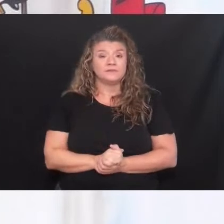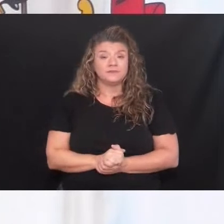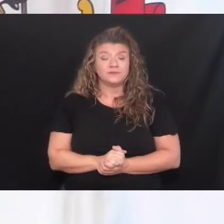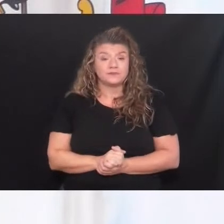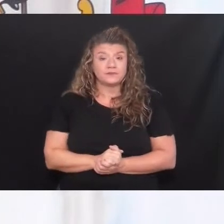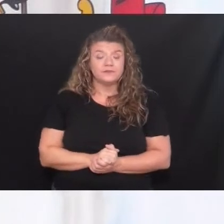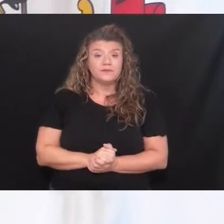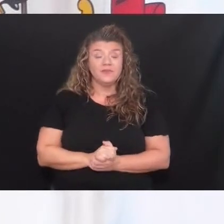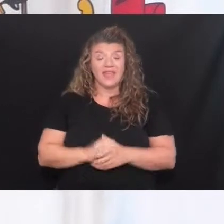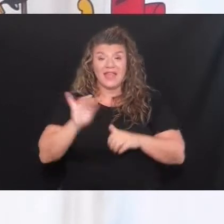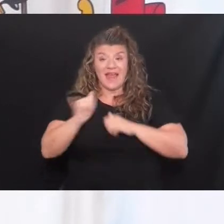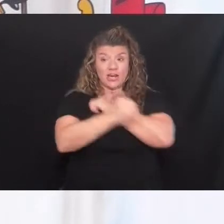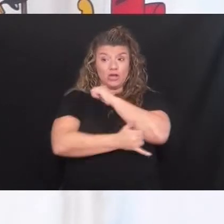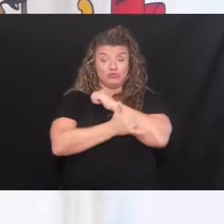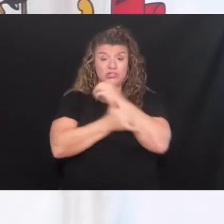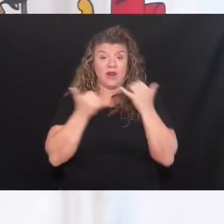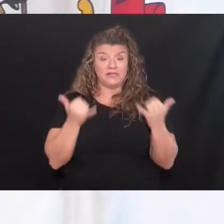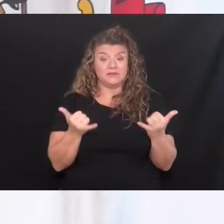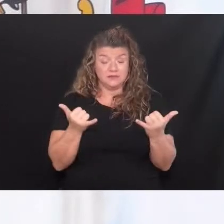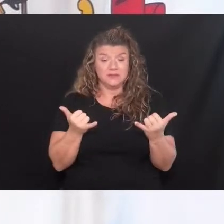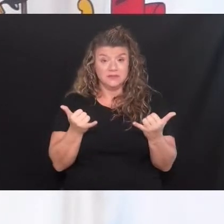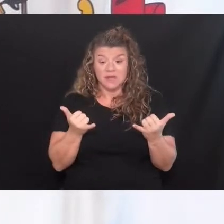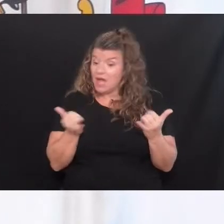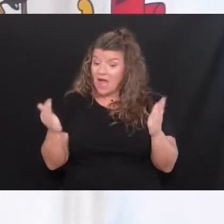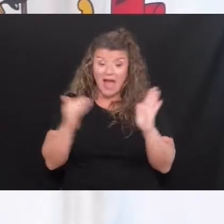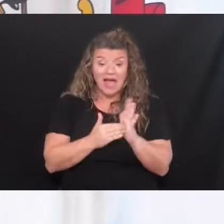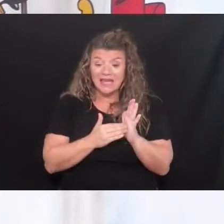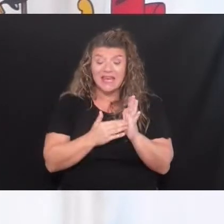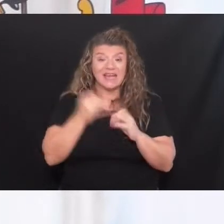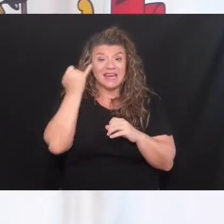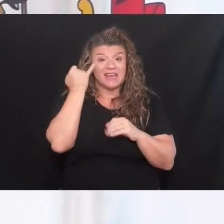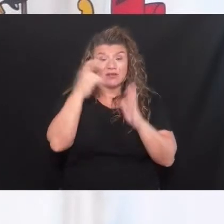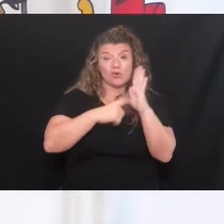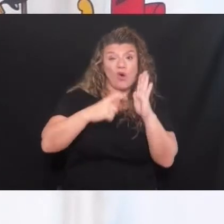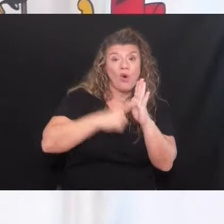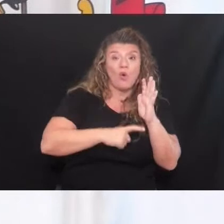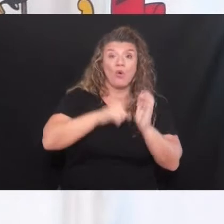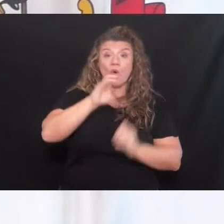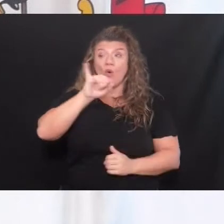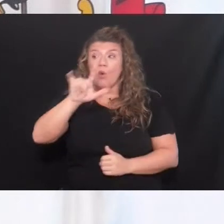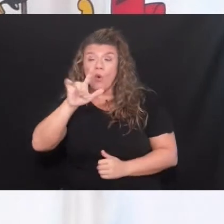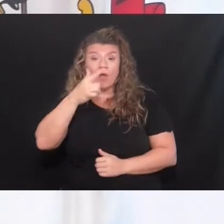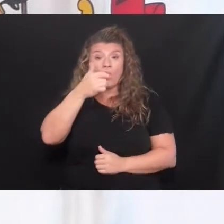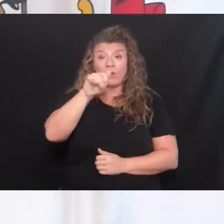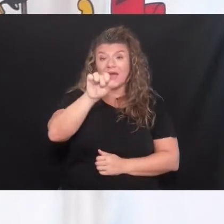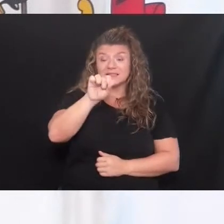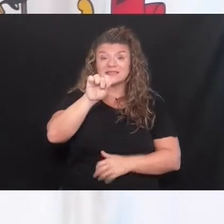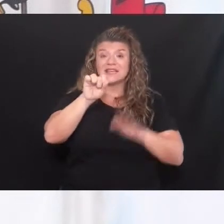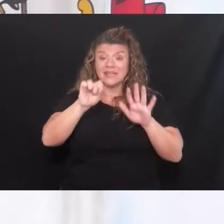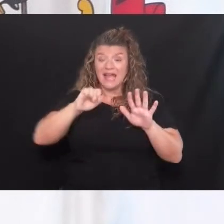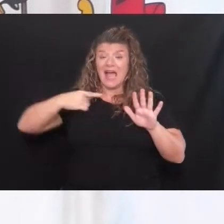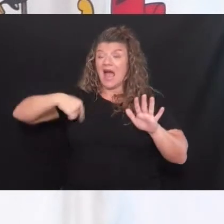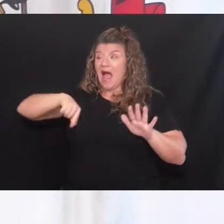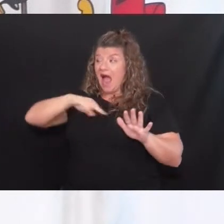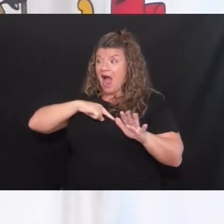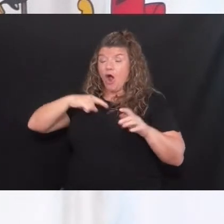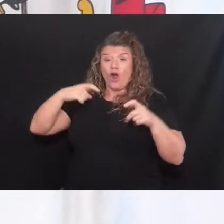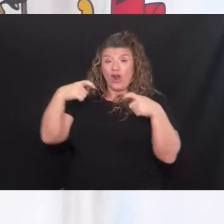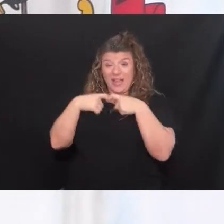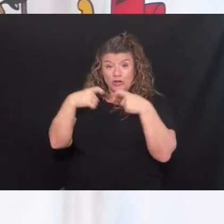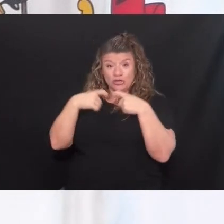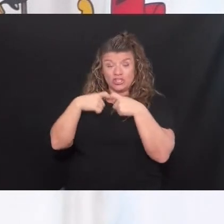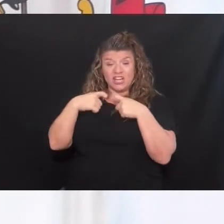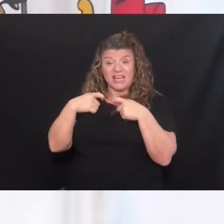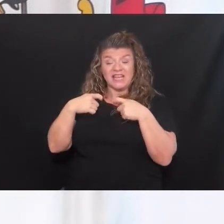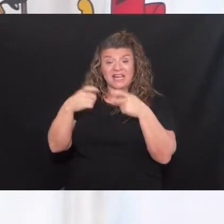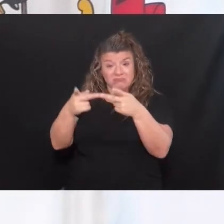In the country today, again, whether it be coal, oil, or gas, our energy industry is